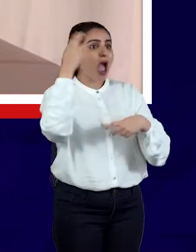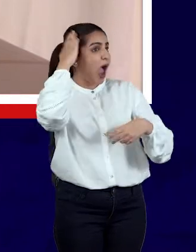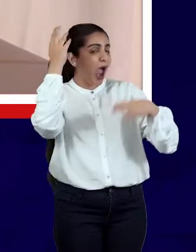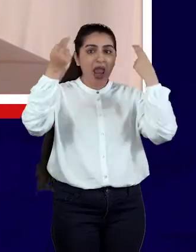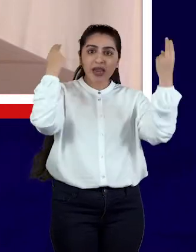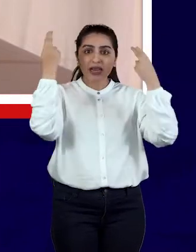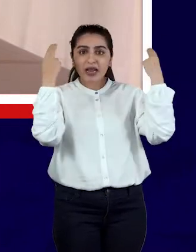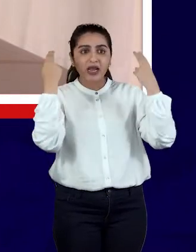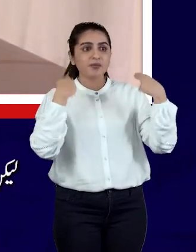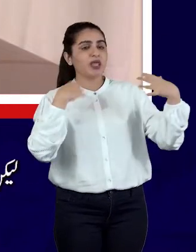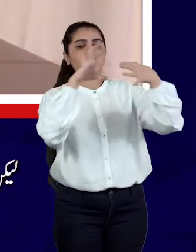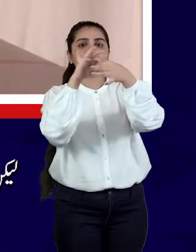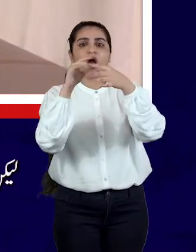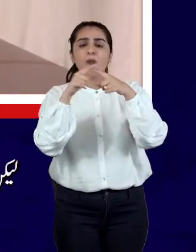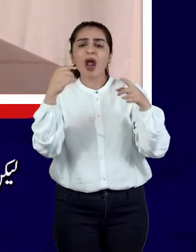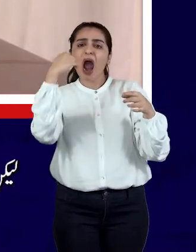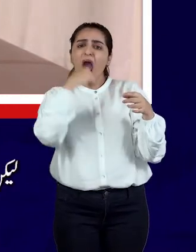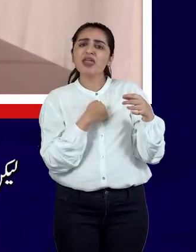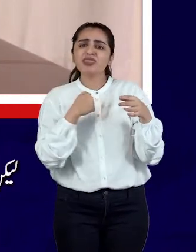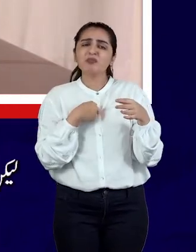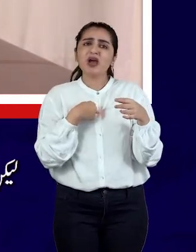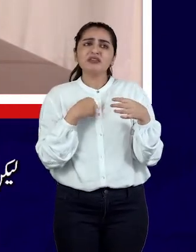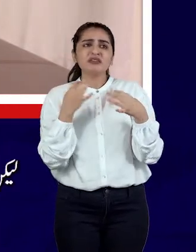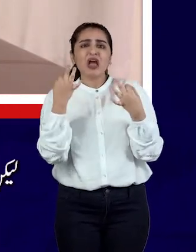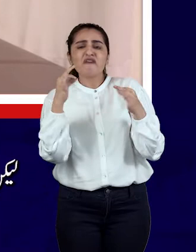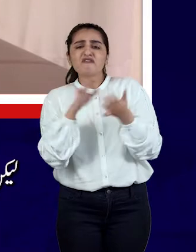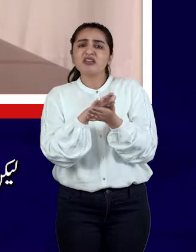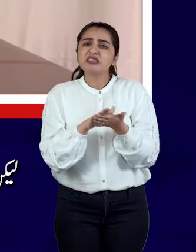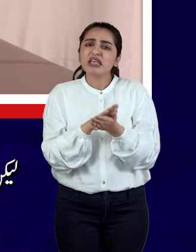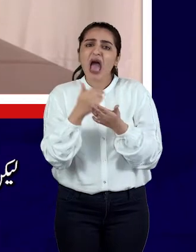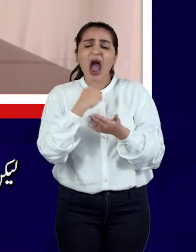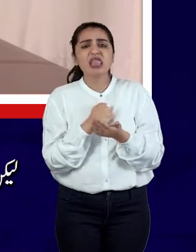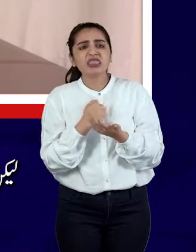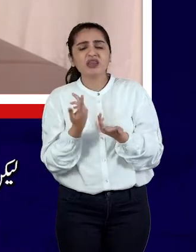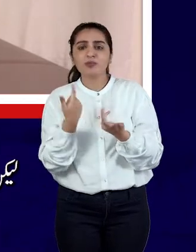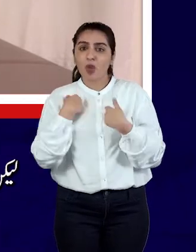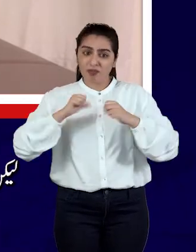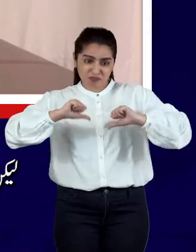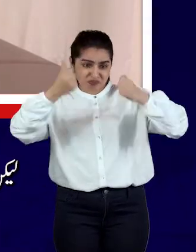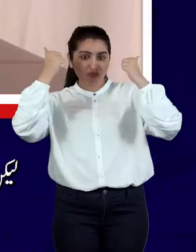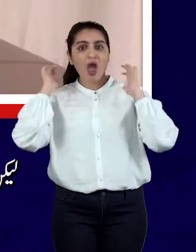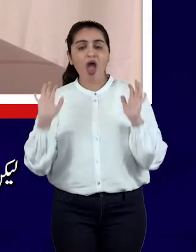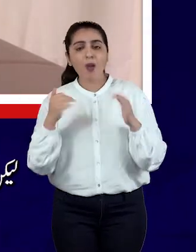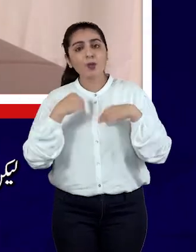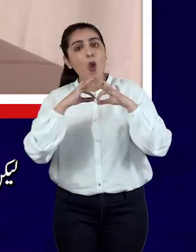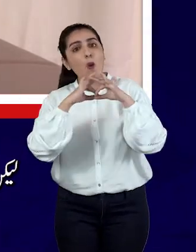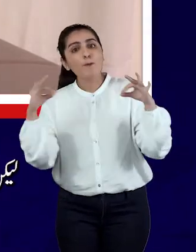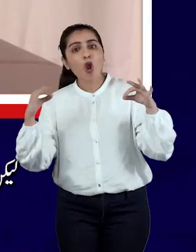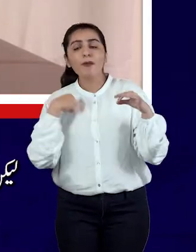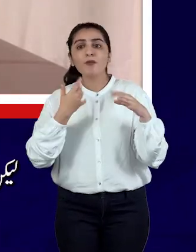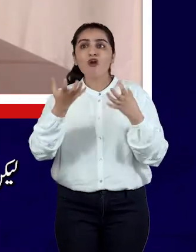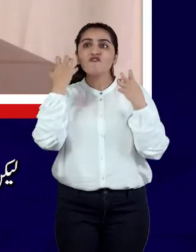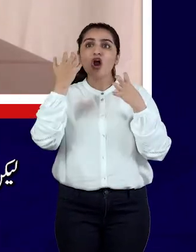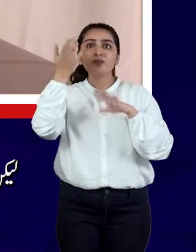of hair color. But I felt empty inside. I felt that I had achieved so much and I had done everything